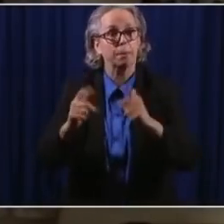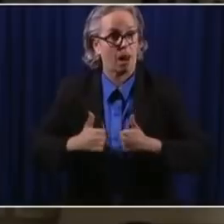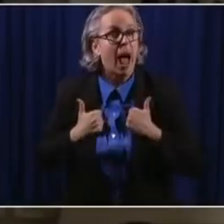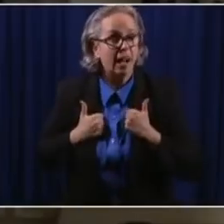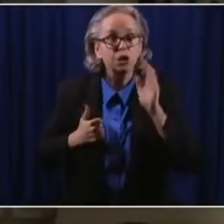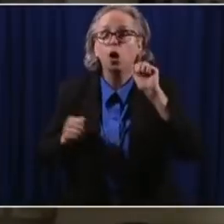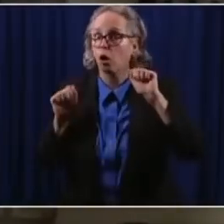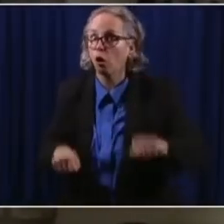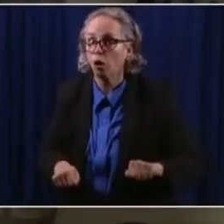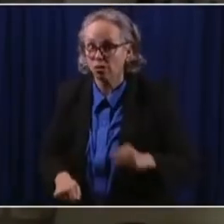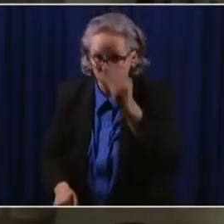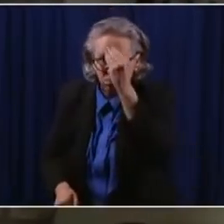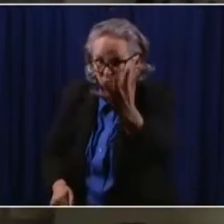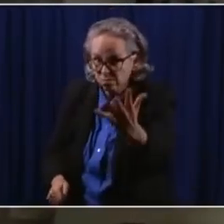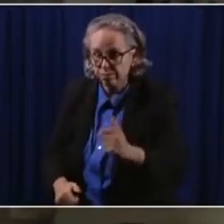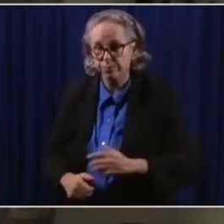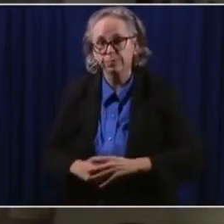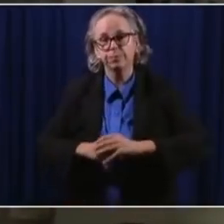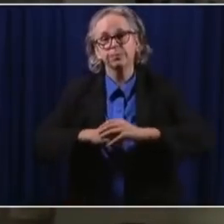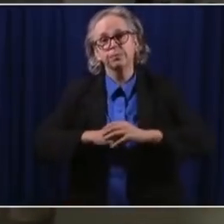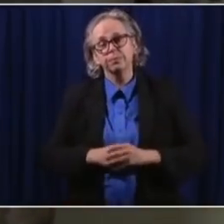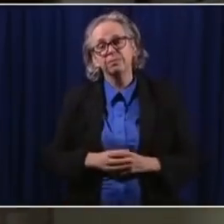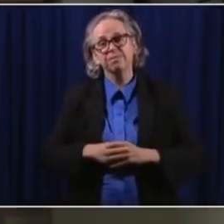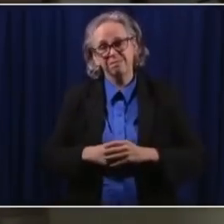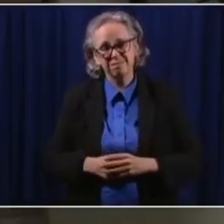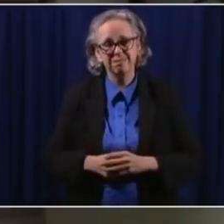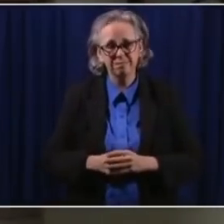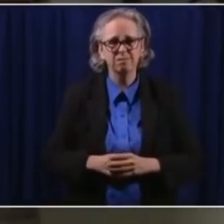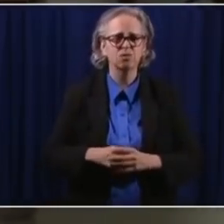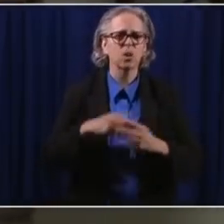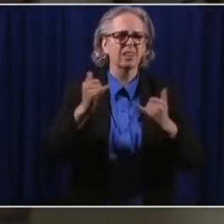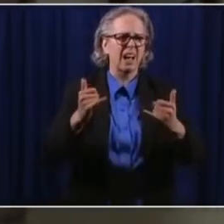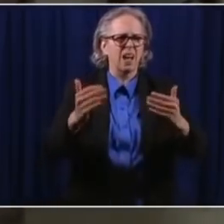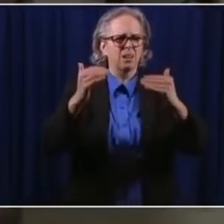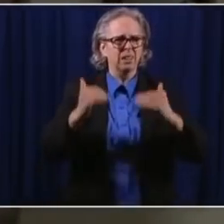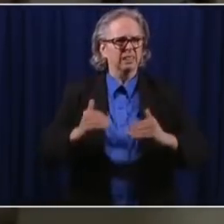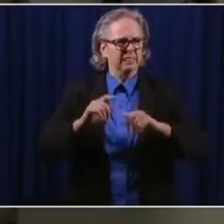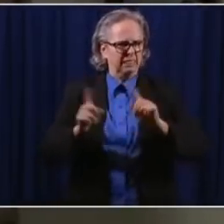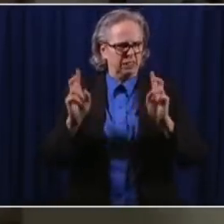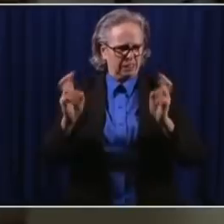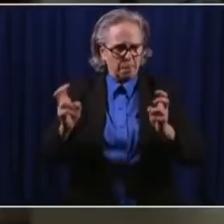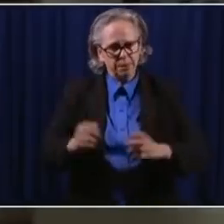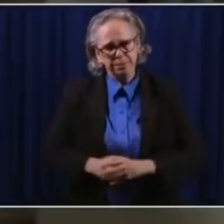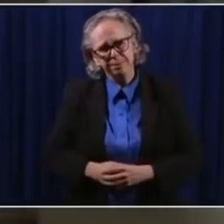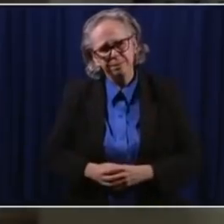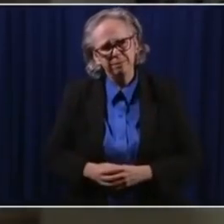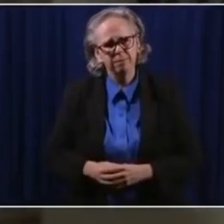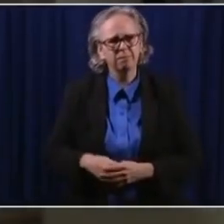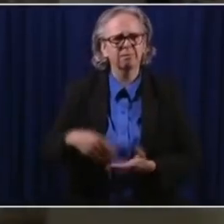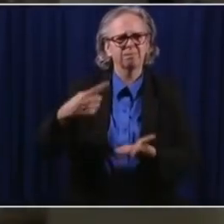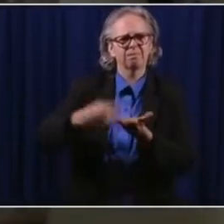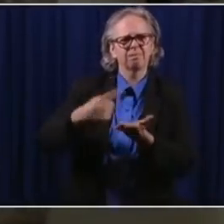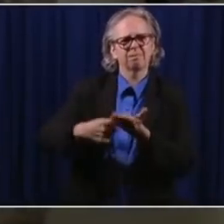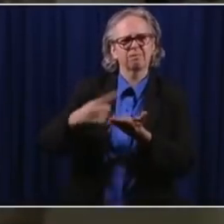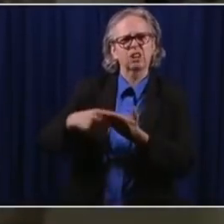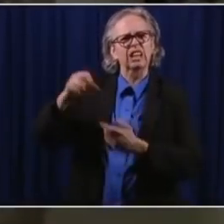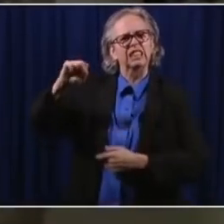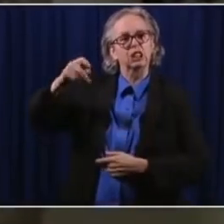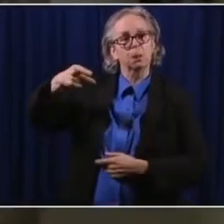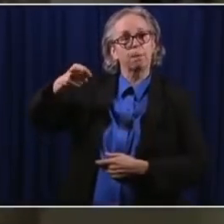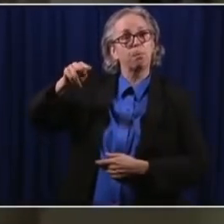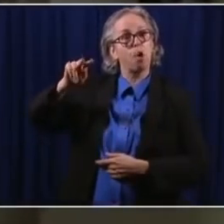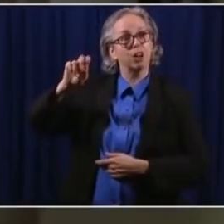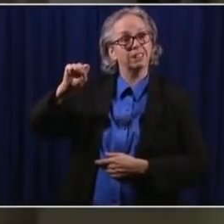I want to take a few moments to talk about the sports order that we issued last week, and particularly